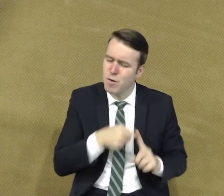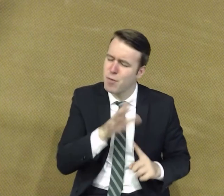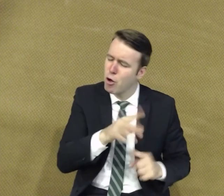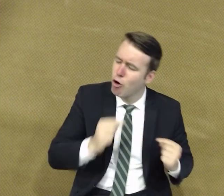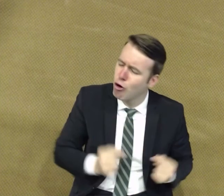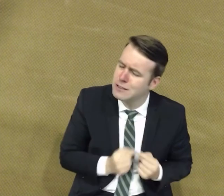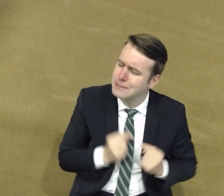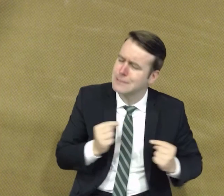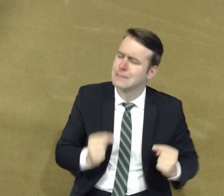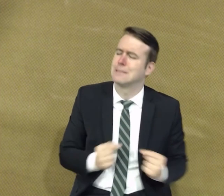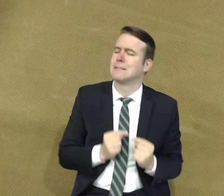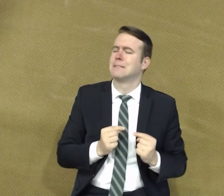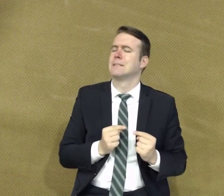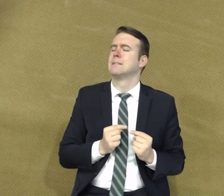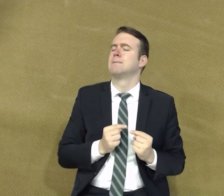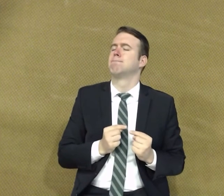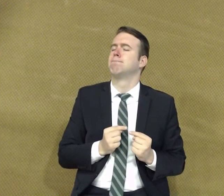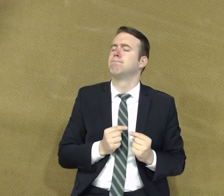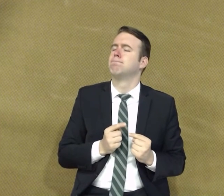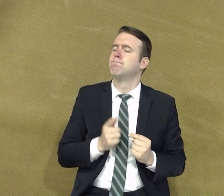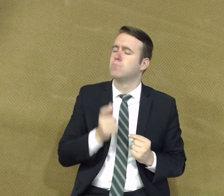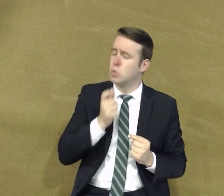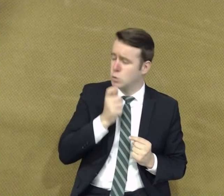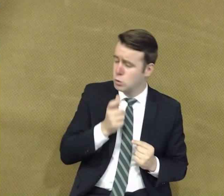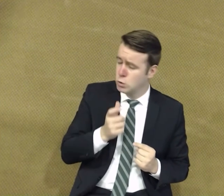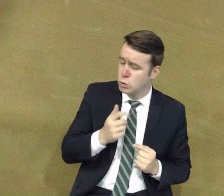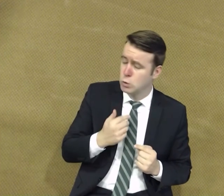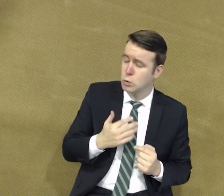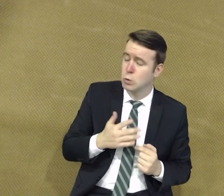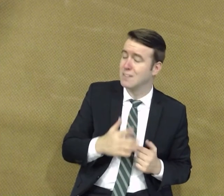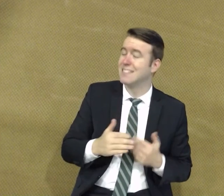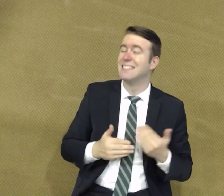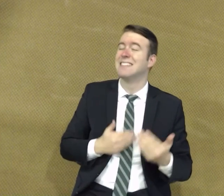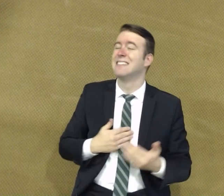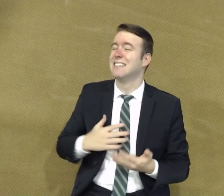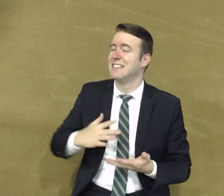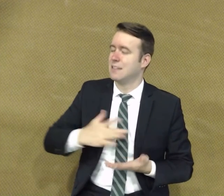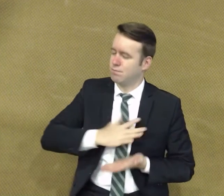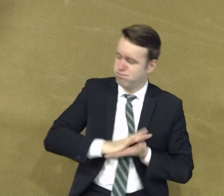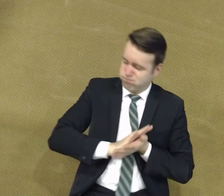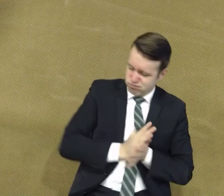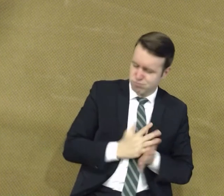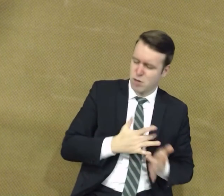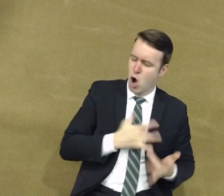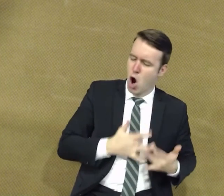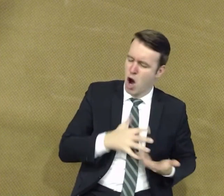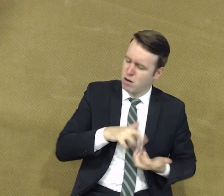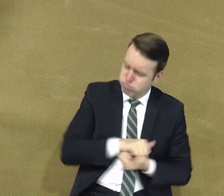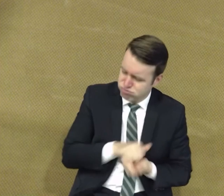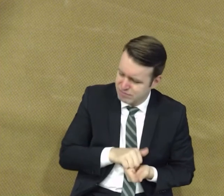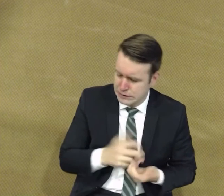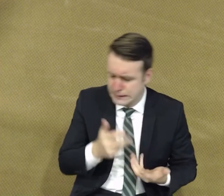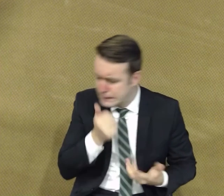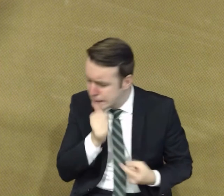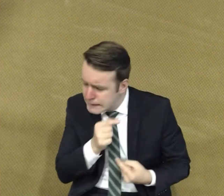hurts of those that once stepped on their toes and now have stepped on their hearts.